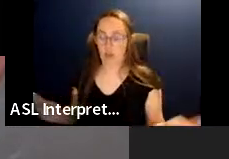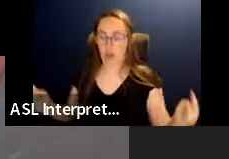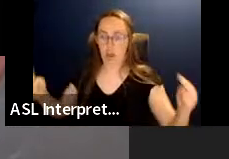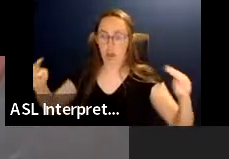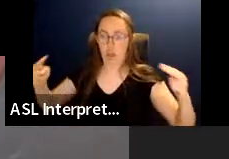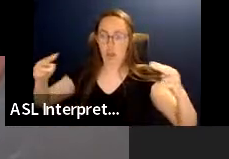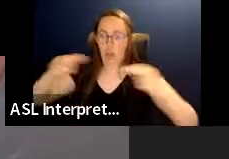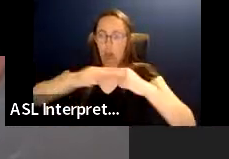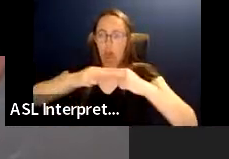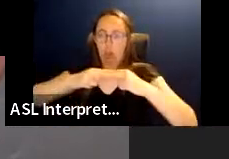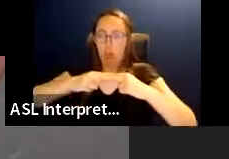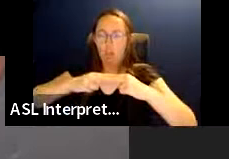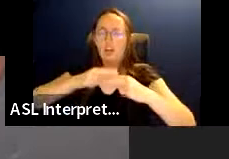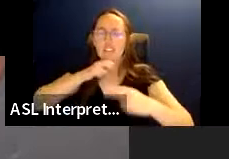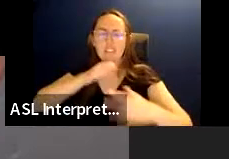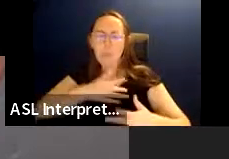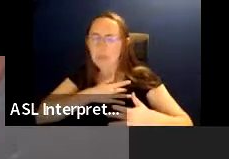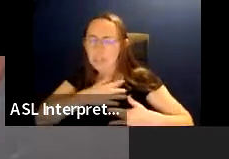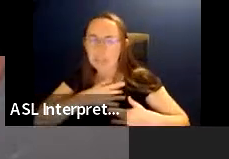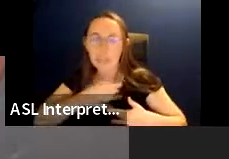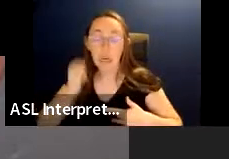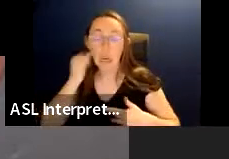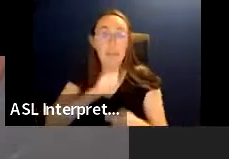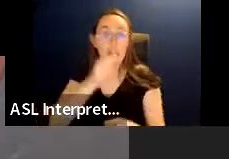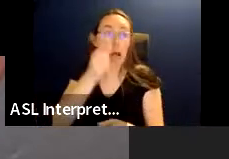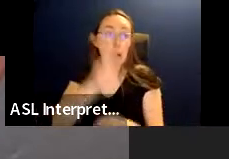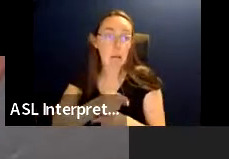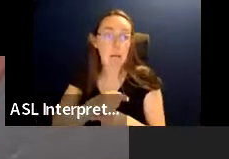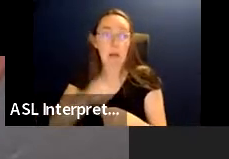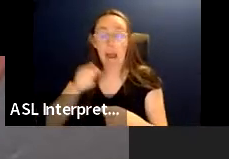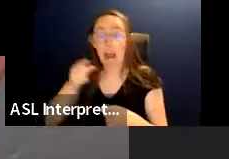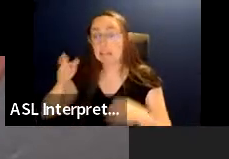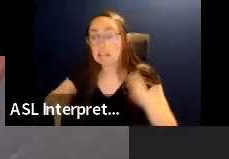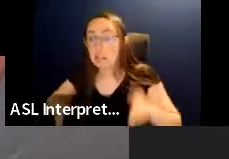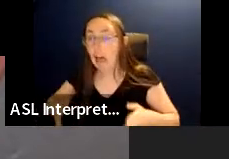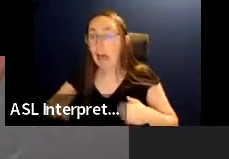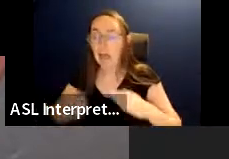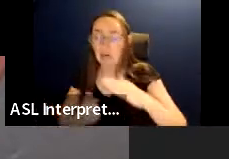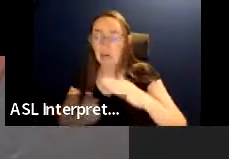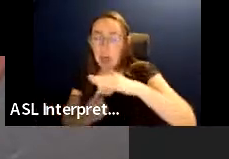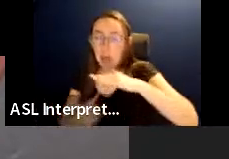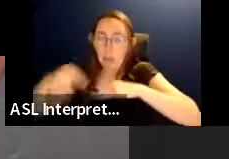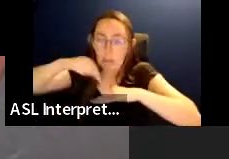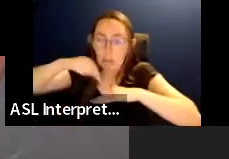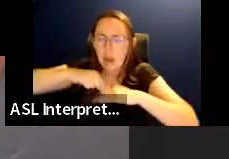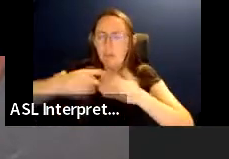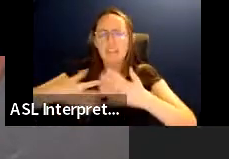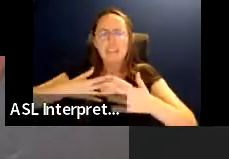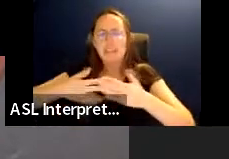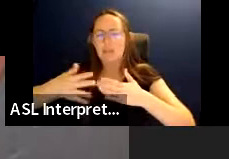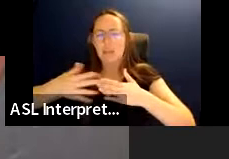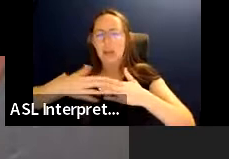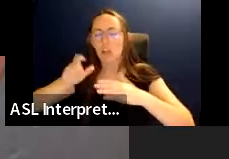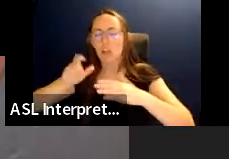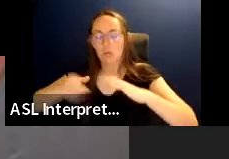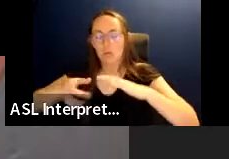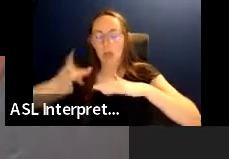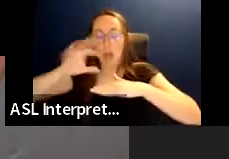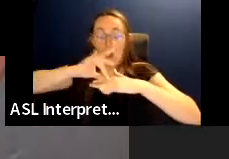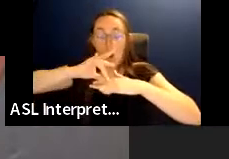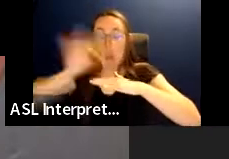if you didn't put it on the right side, you know, if it was on the bottom or the top, you can always pull it off and reposition